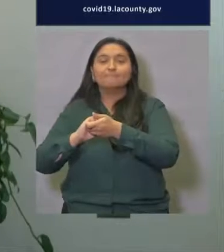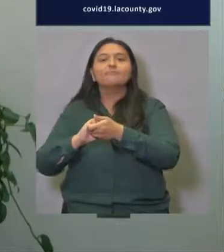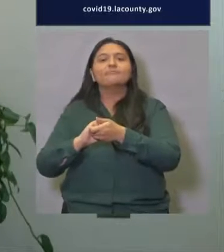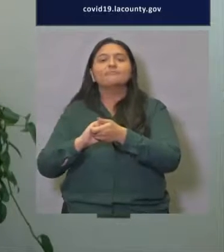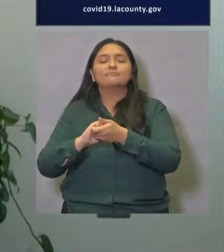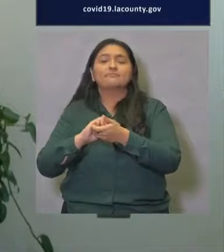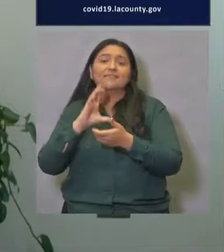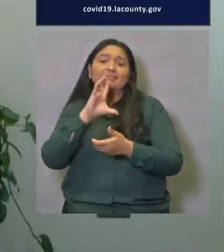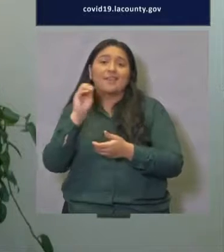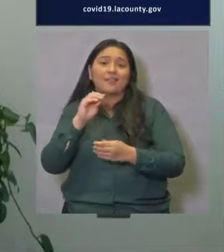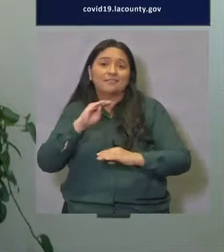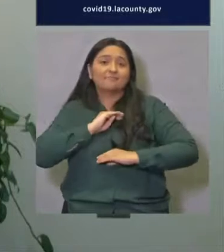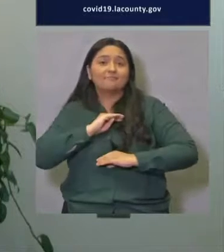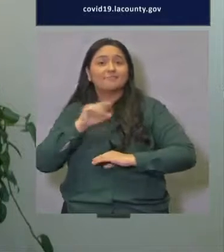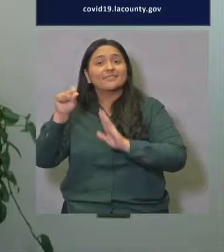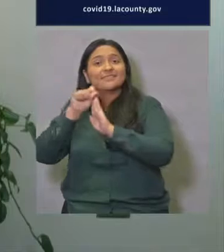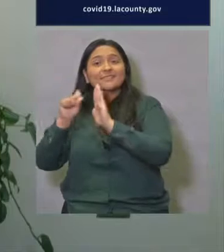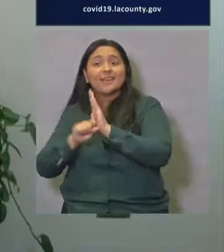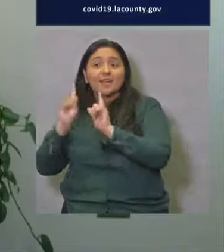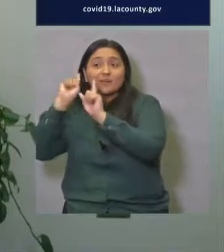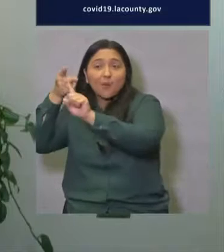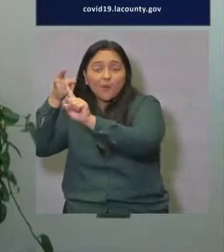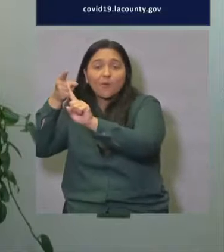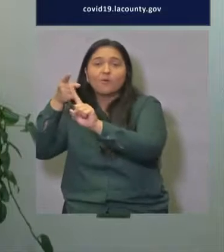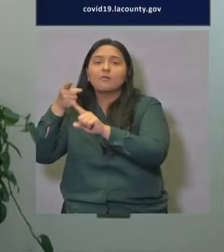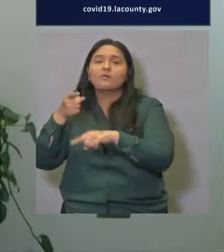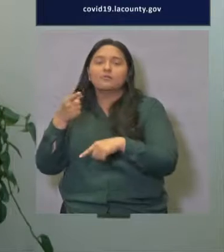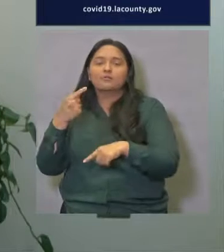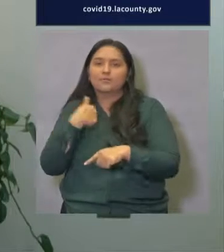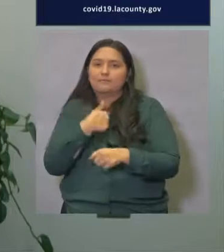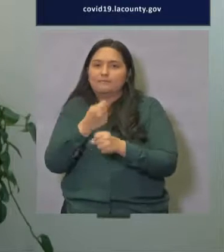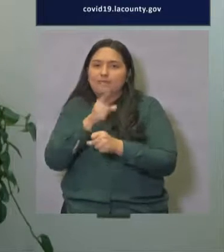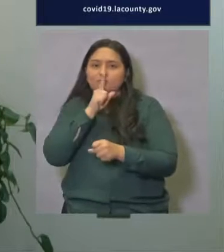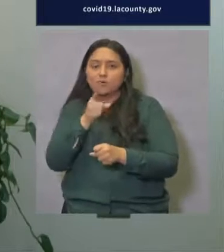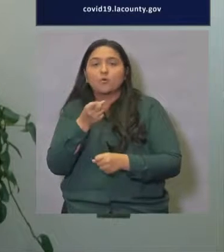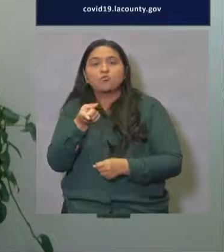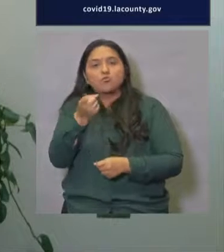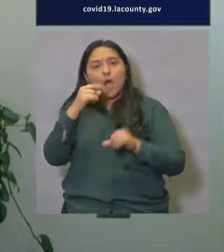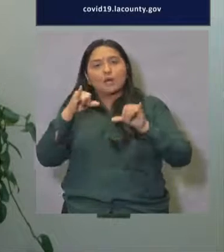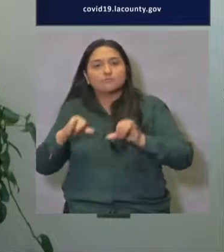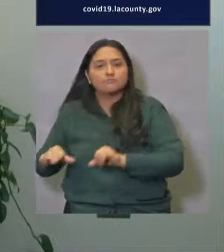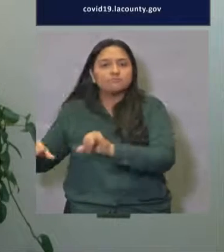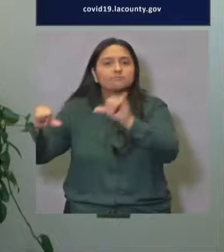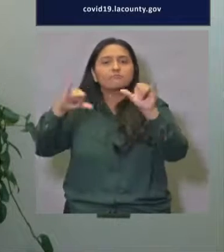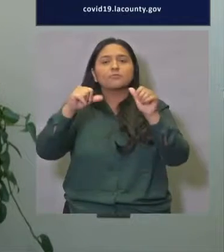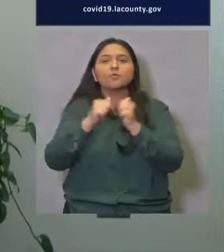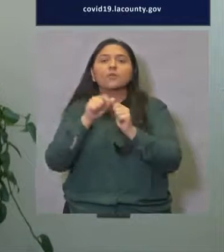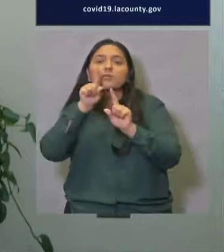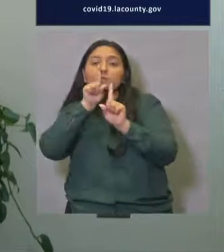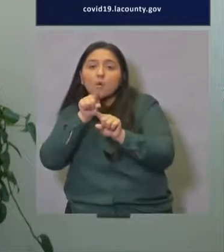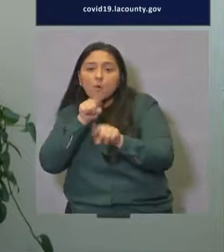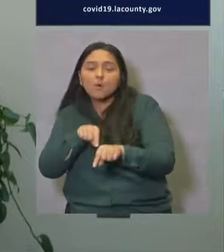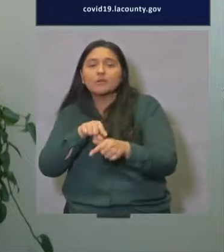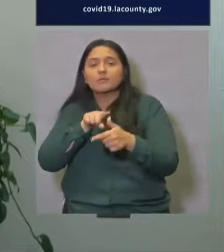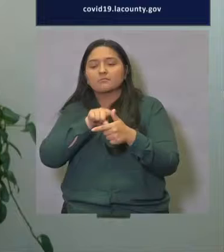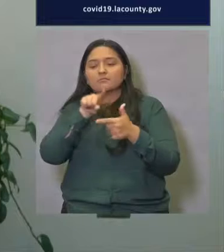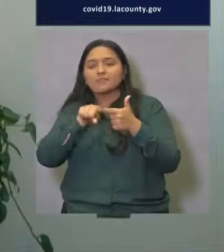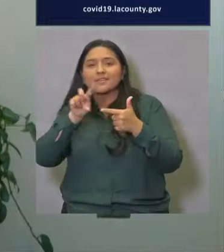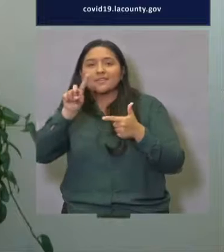state's goals of making sure that we've got, one standard on reporting, one data set that we can all look